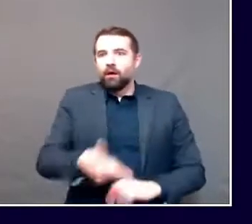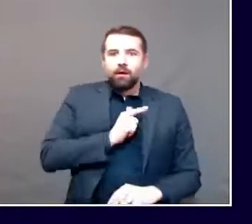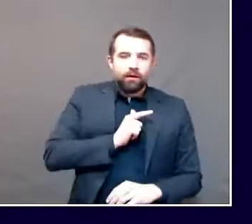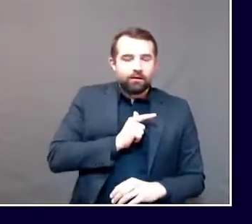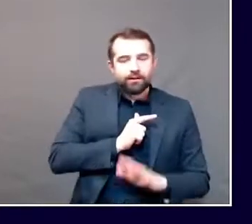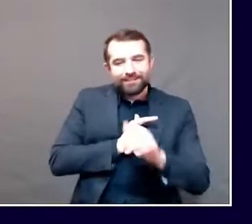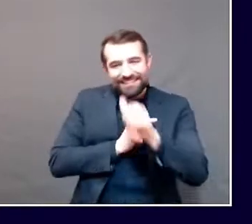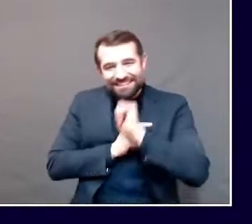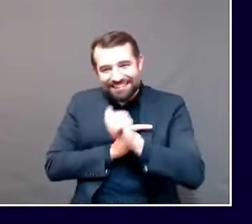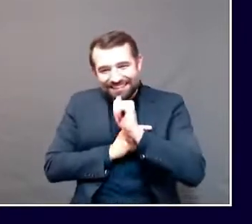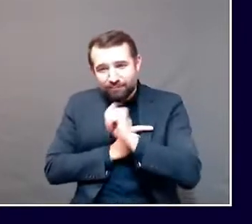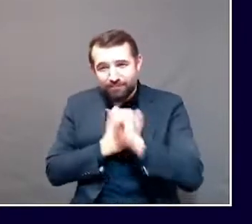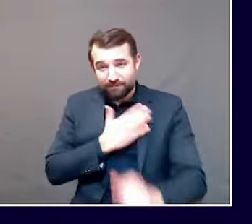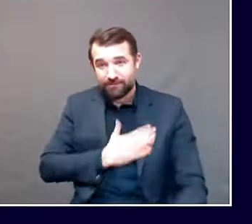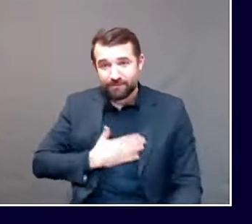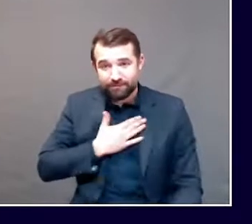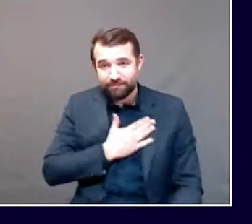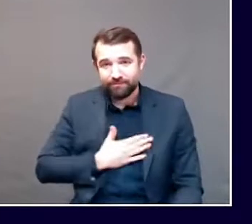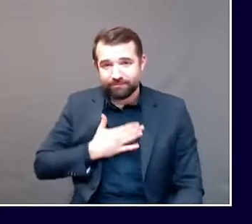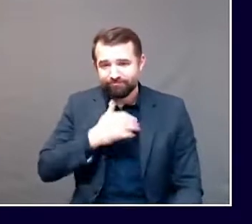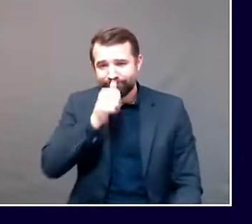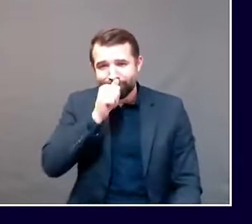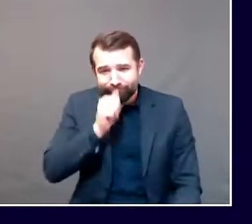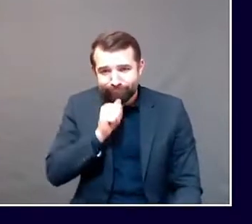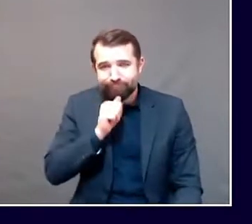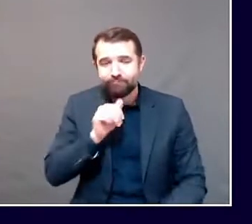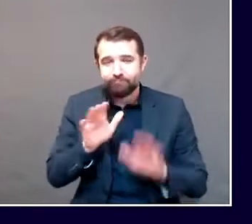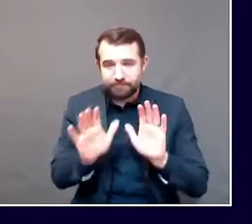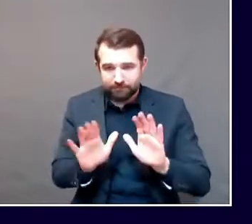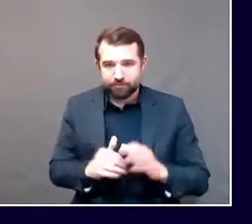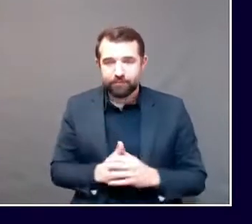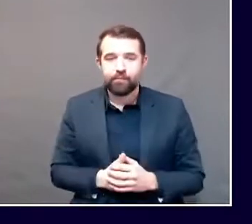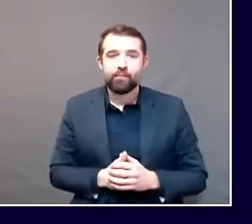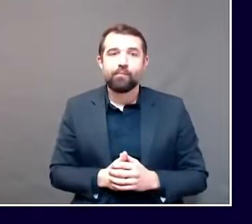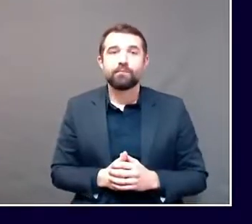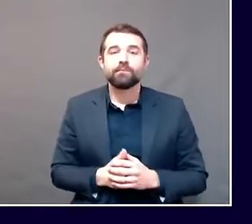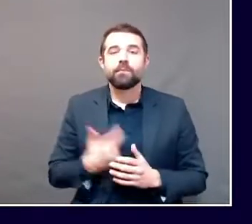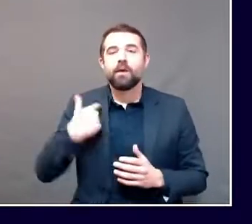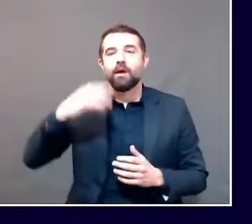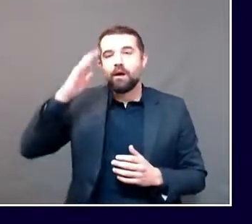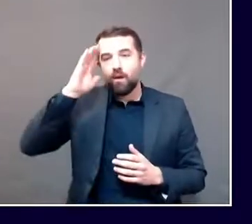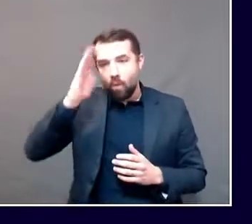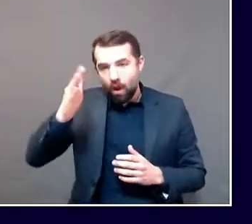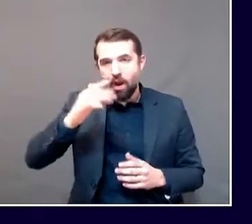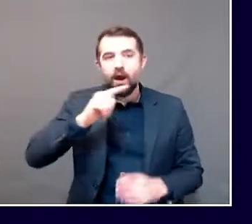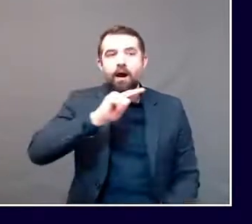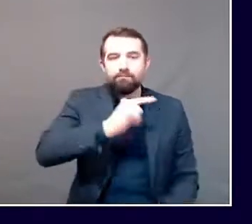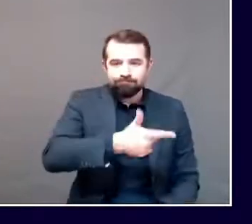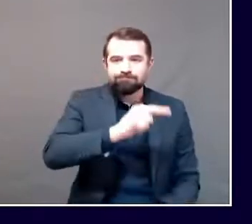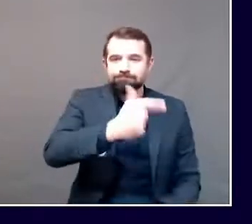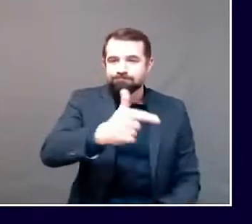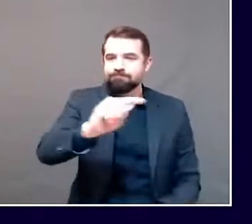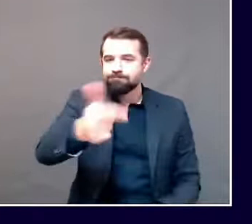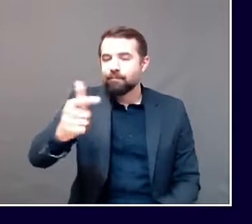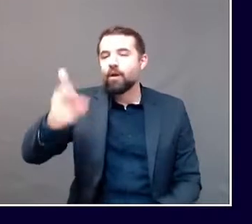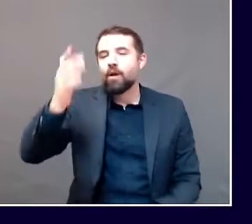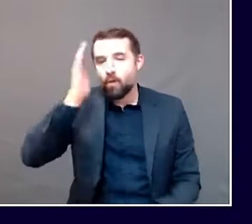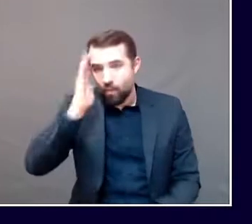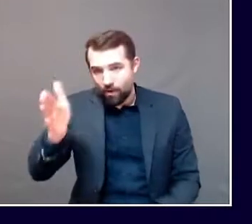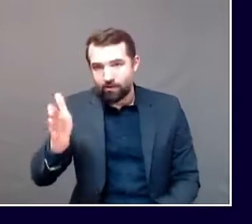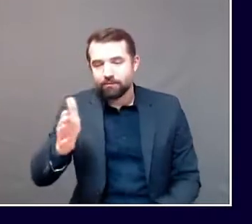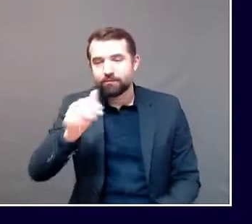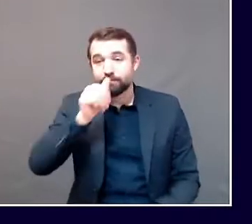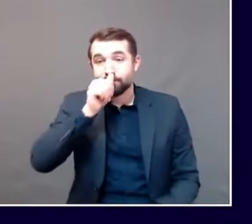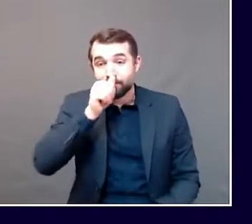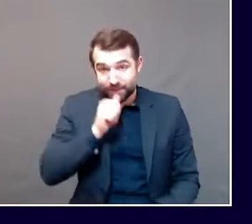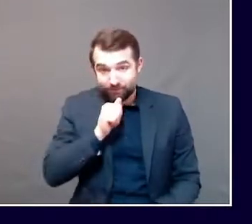be cold comfort, to know that there is a spot in line, there will be a vaccine. So the question right now for everybody